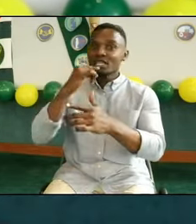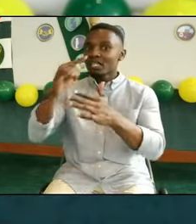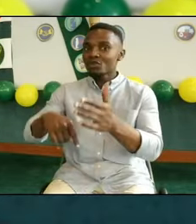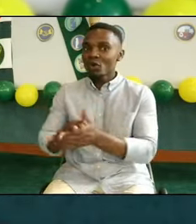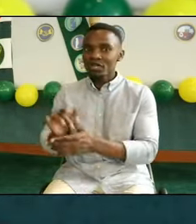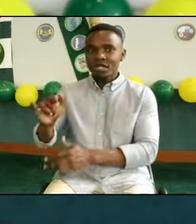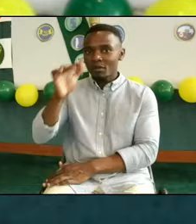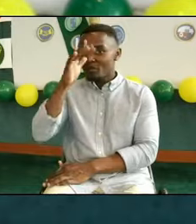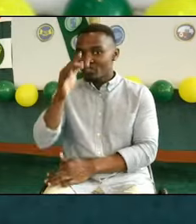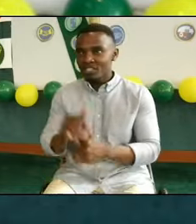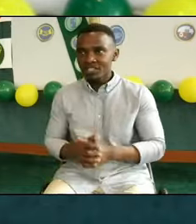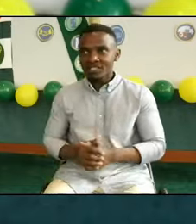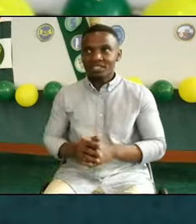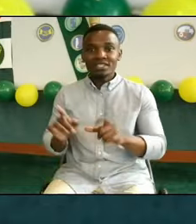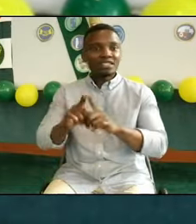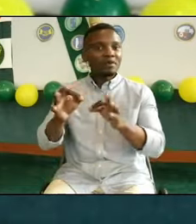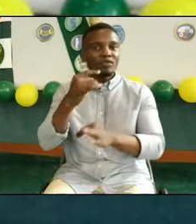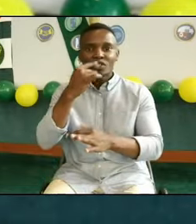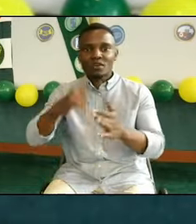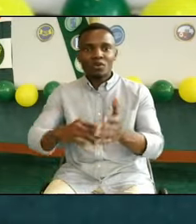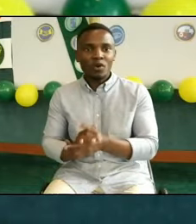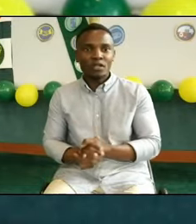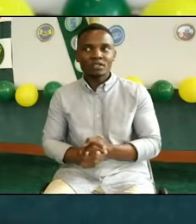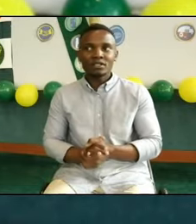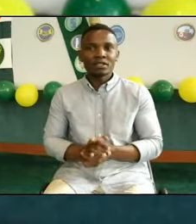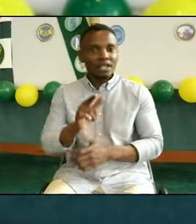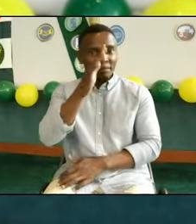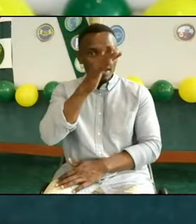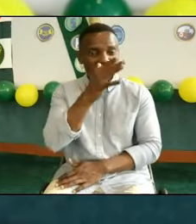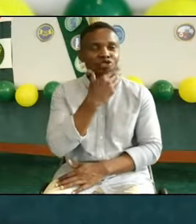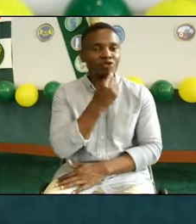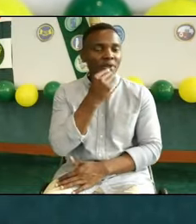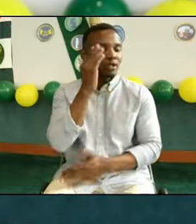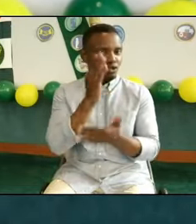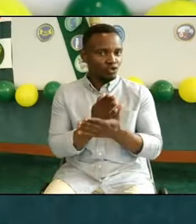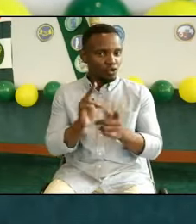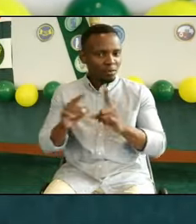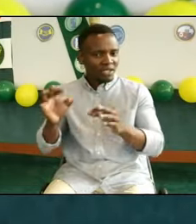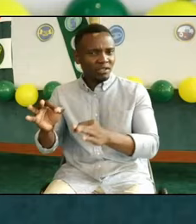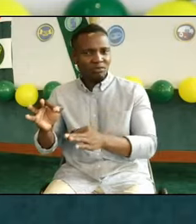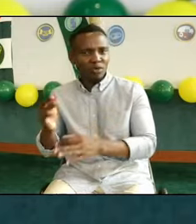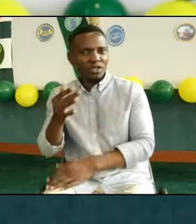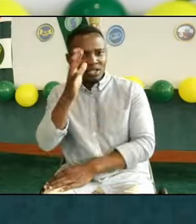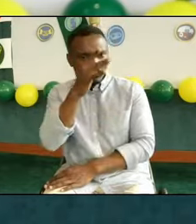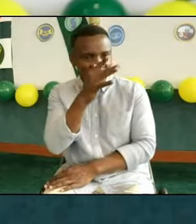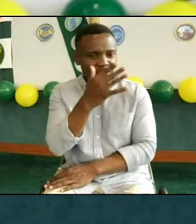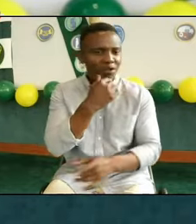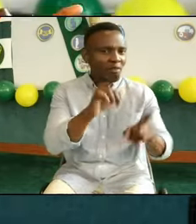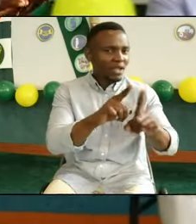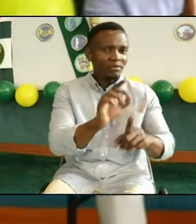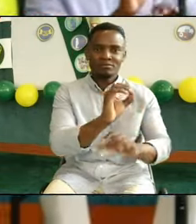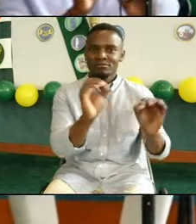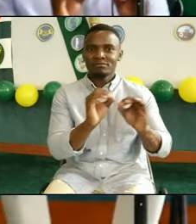problem. If you say he lied to his father, your theology is right. But if you say he cheated his brother, I don't agree with you, because they